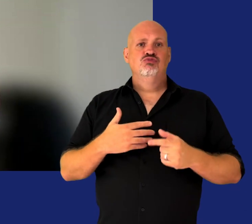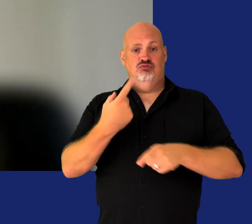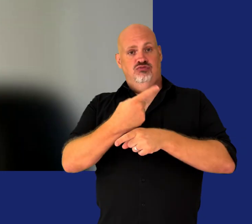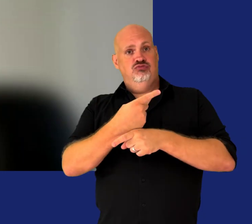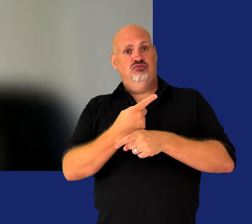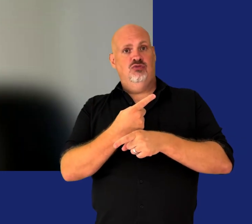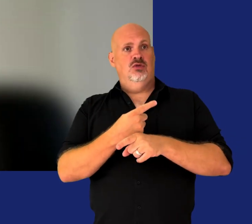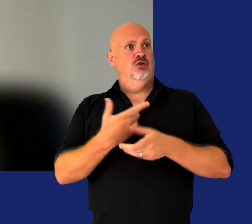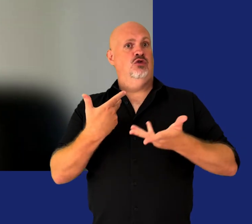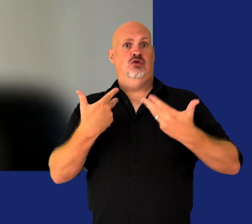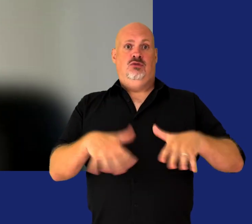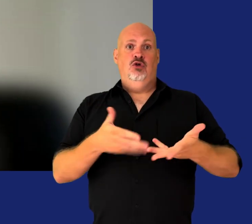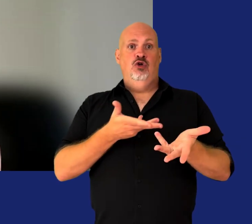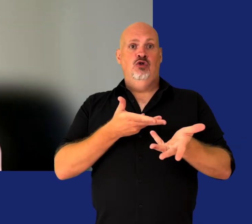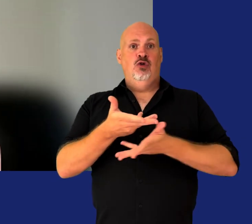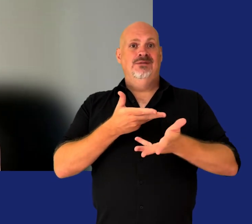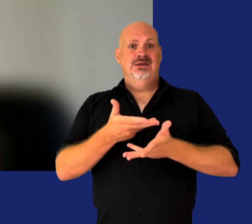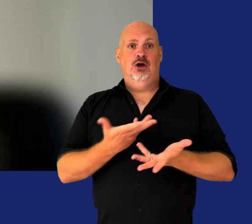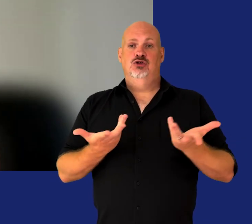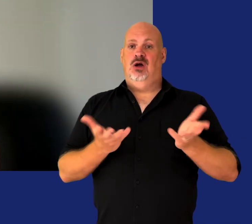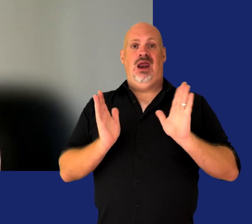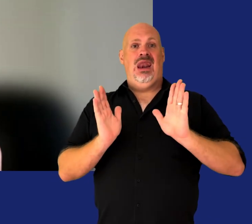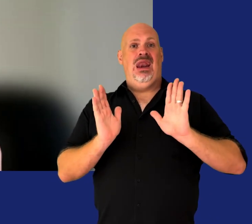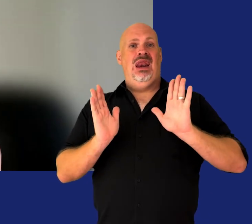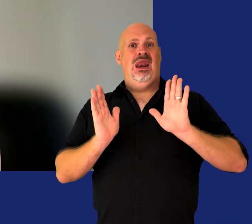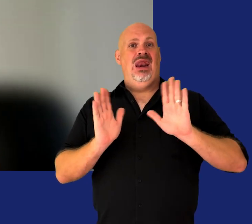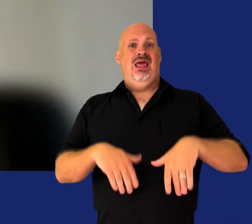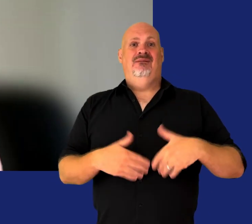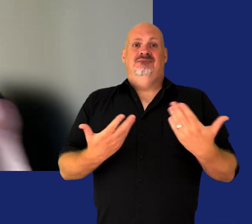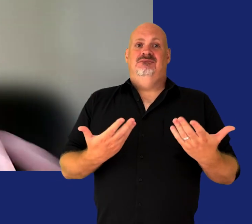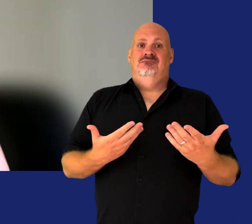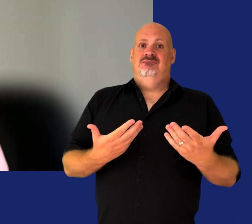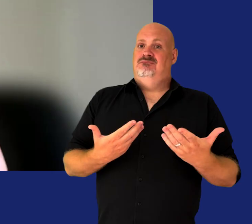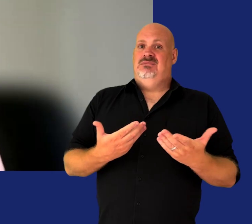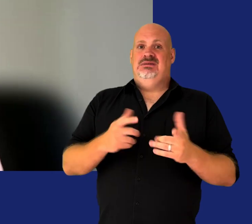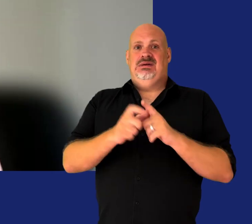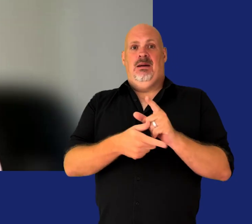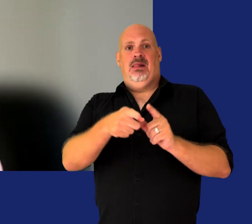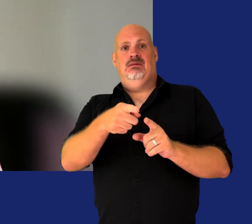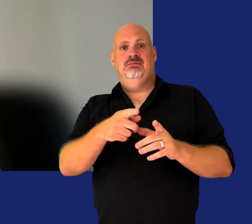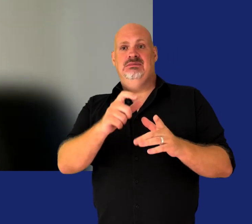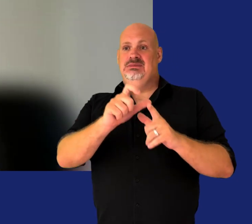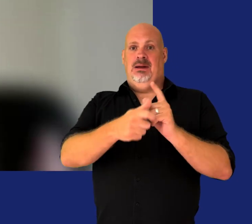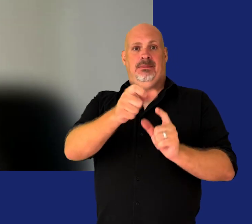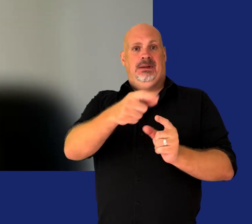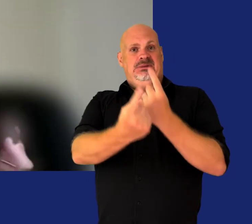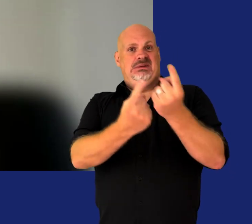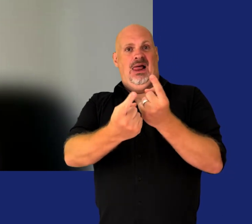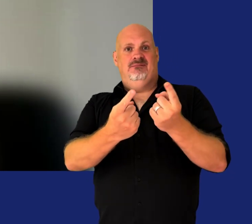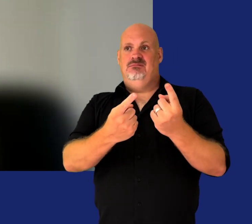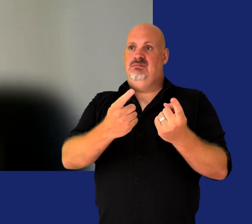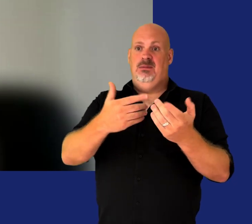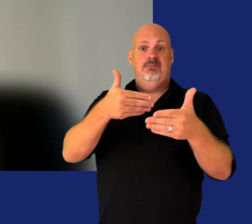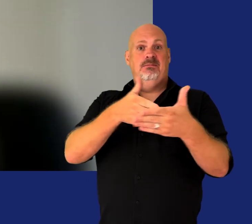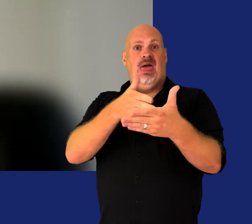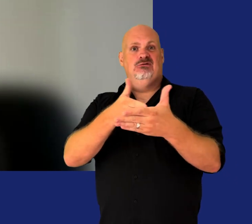not just having conversations, and not just leave it to disabled people to navigate